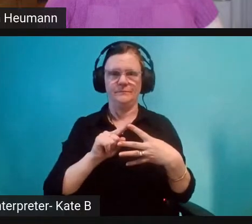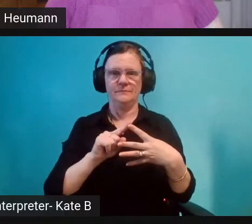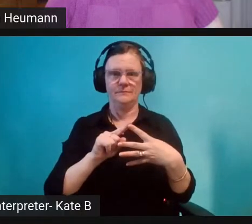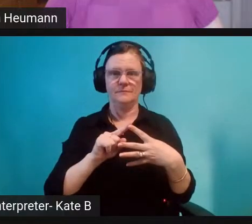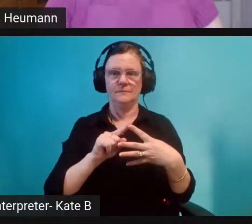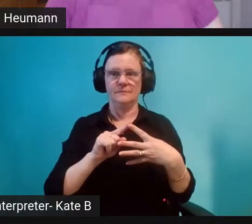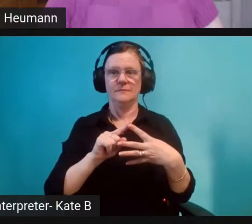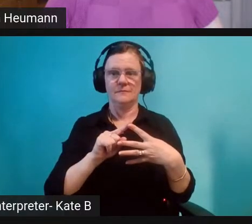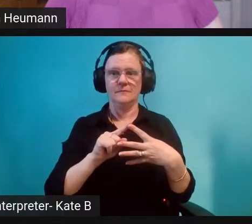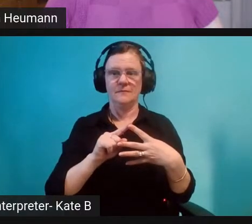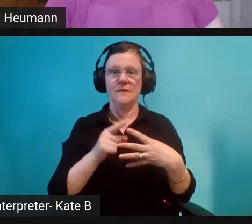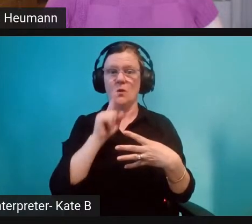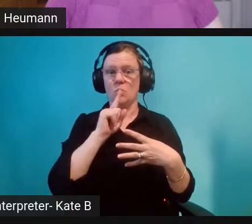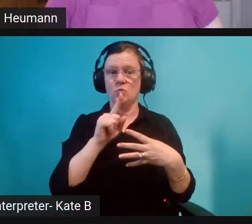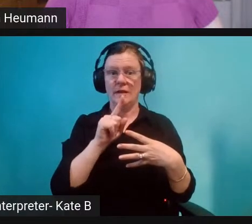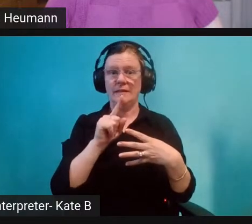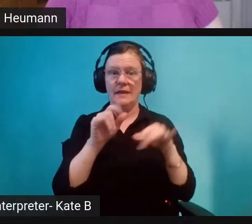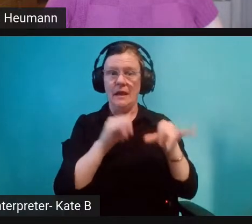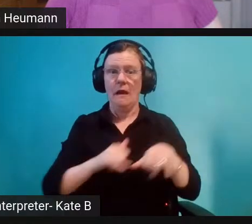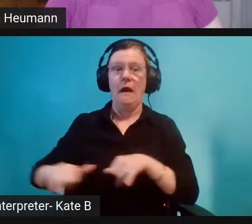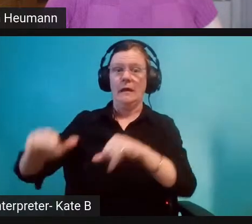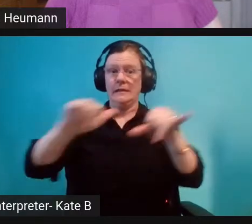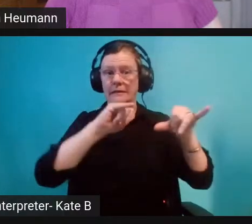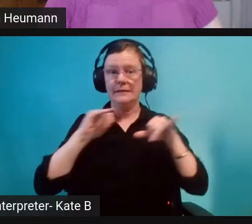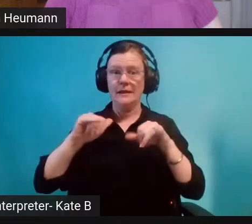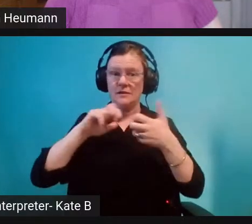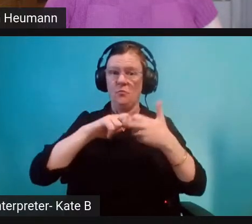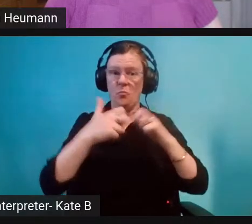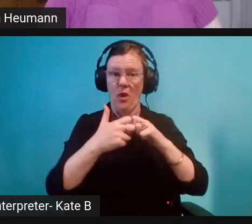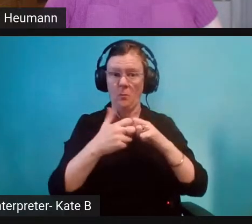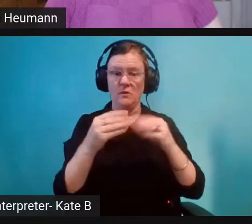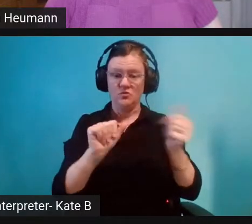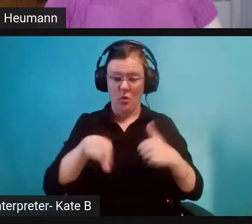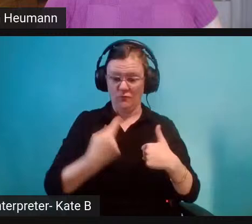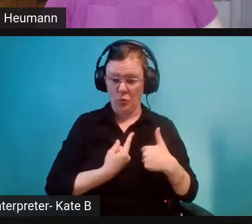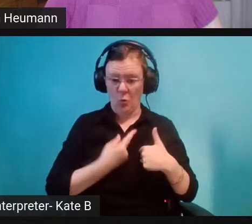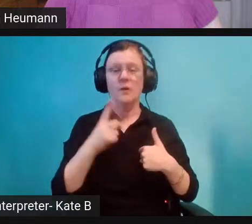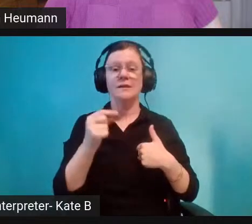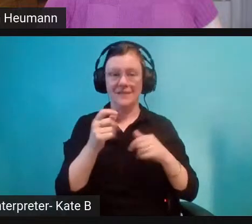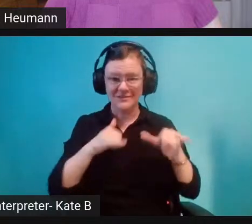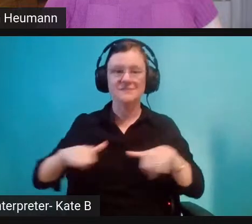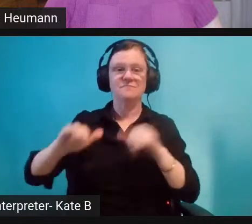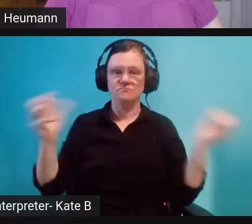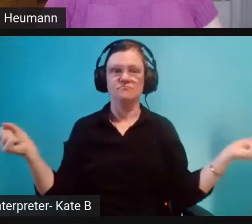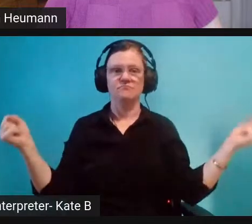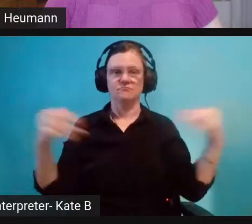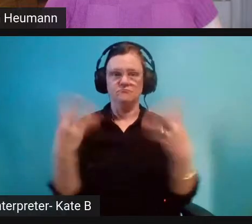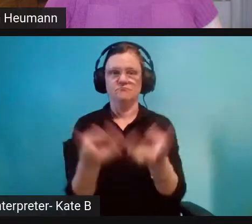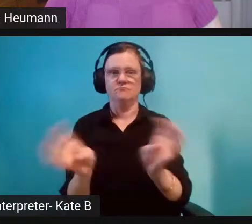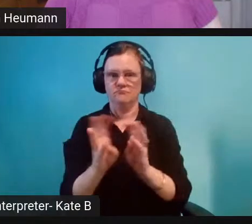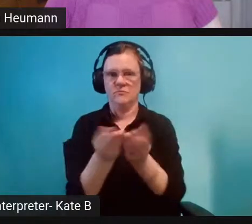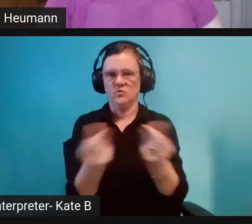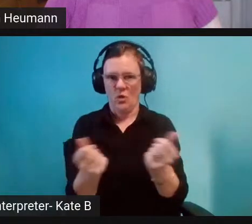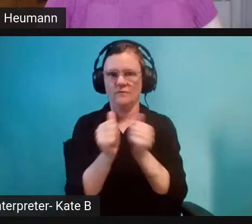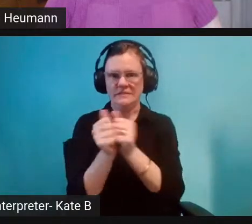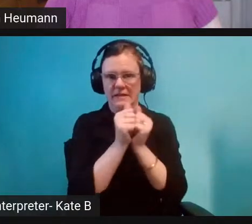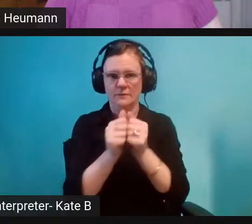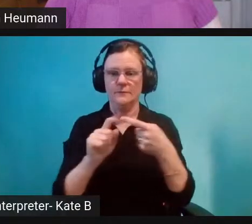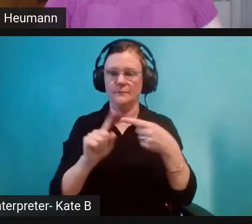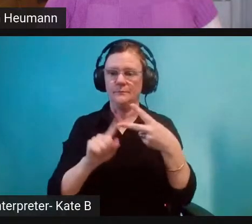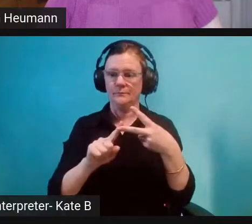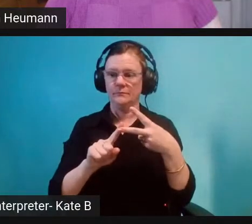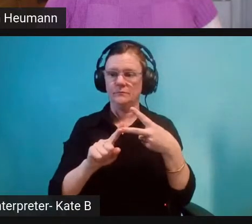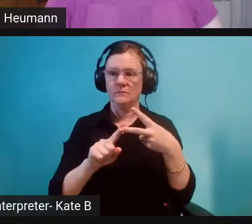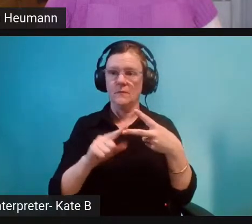collective problem cannot be solved individually. It has to be solved collectively. Number 2, don't be afraid to make